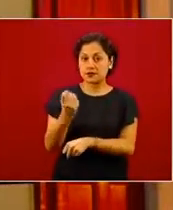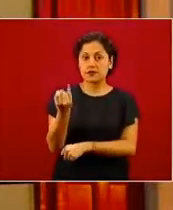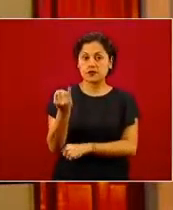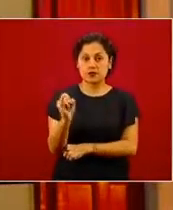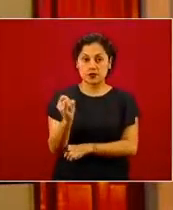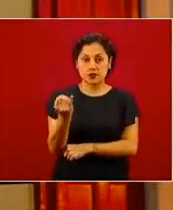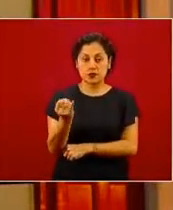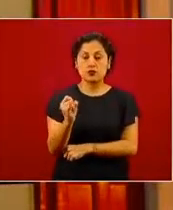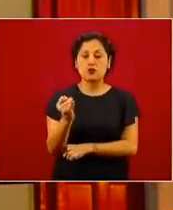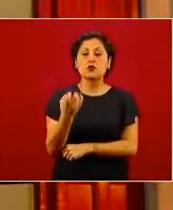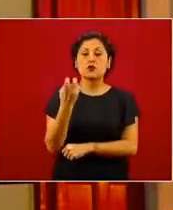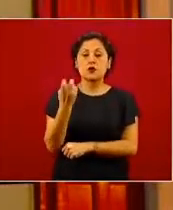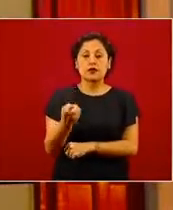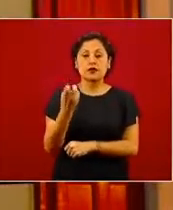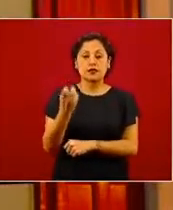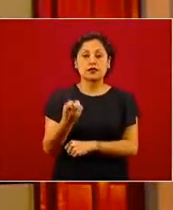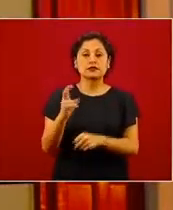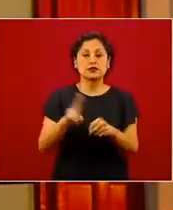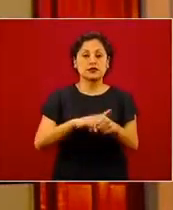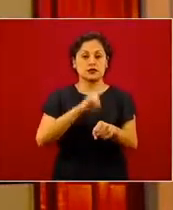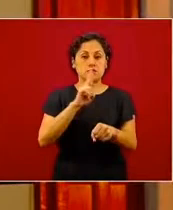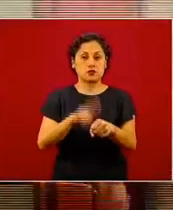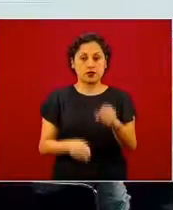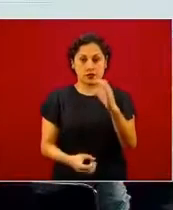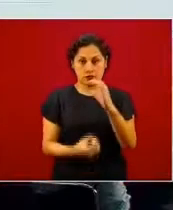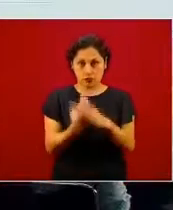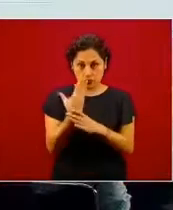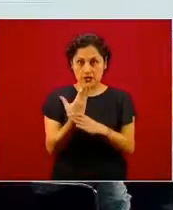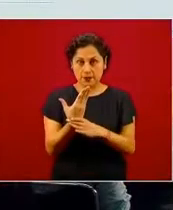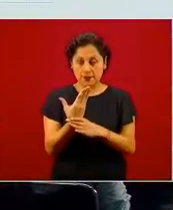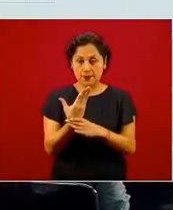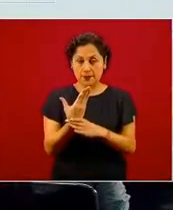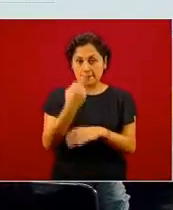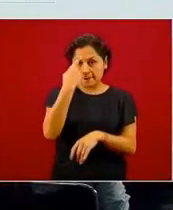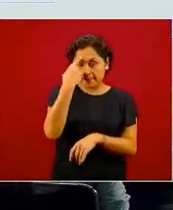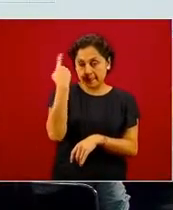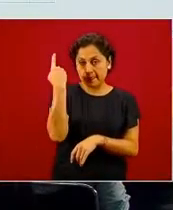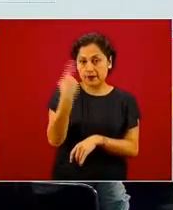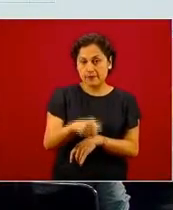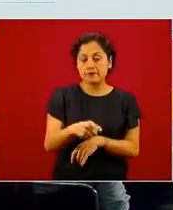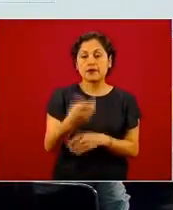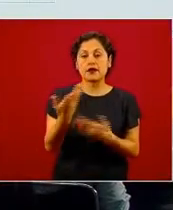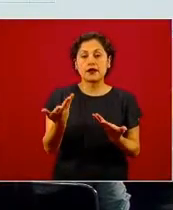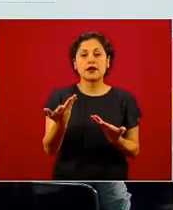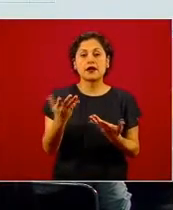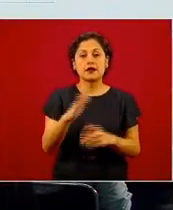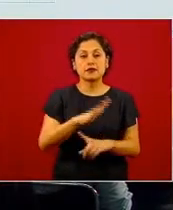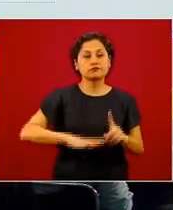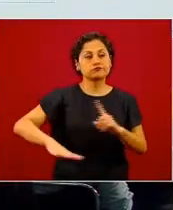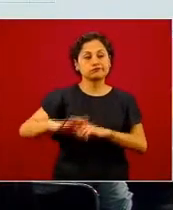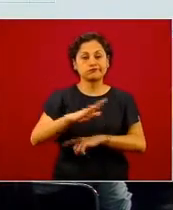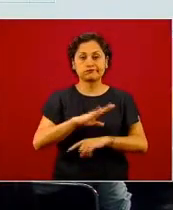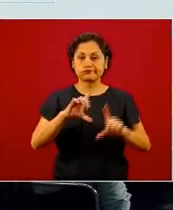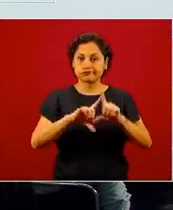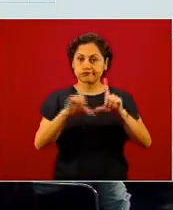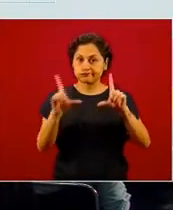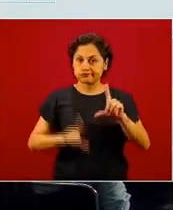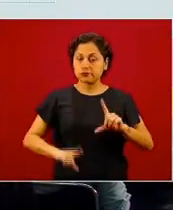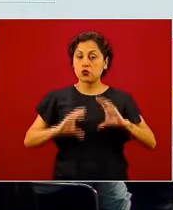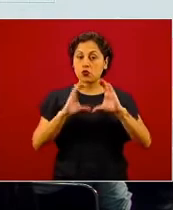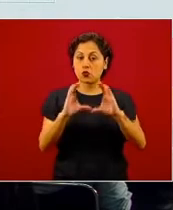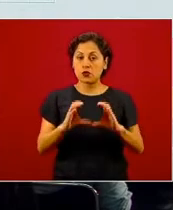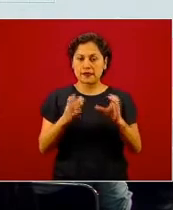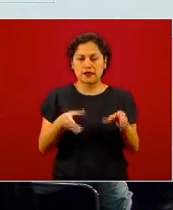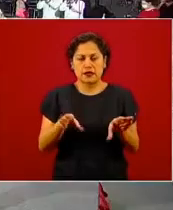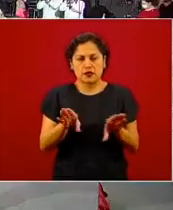1st. So that's returning or going to the new normal. And it's not going to be necessarily